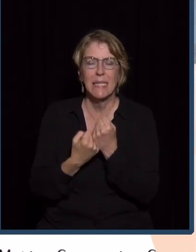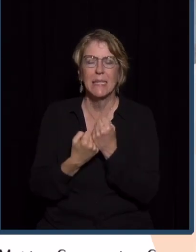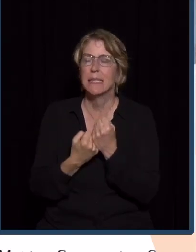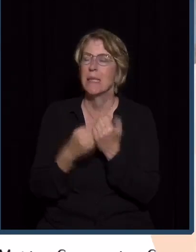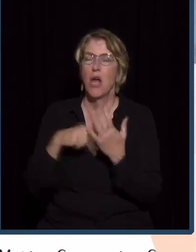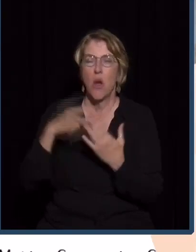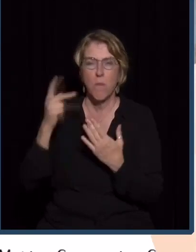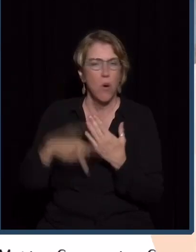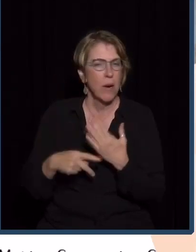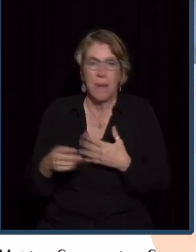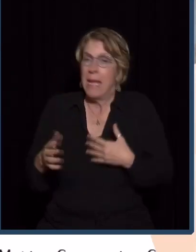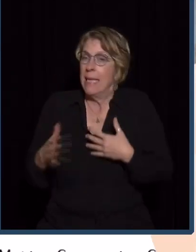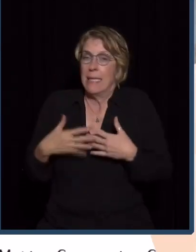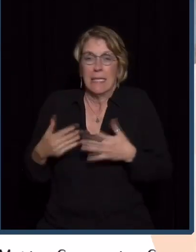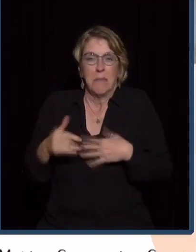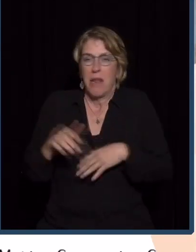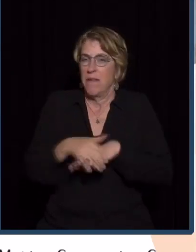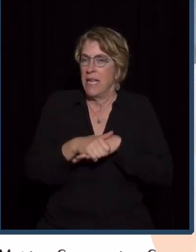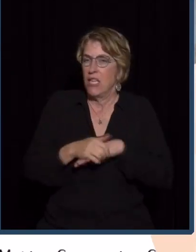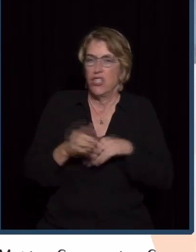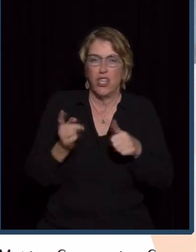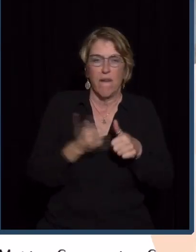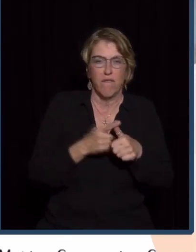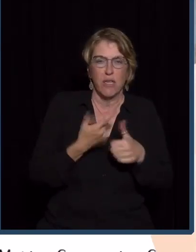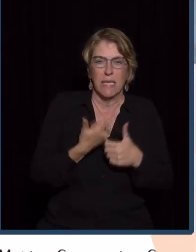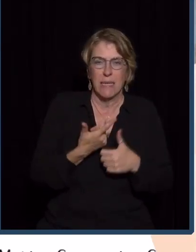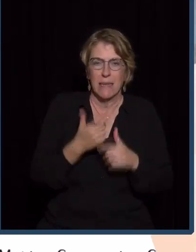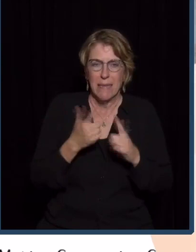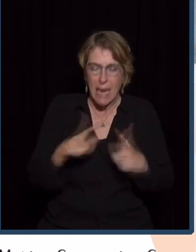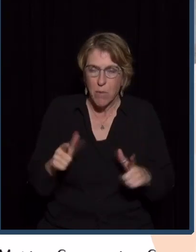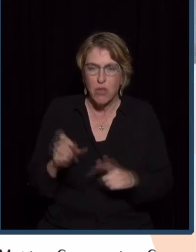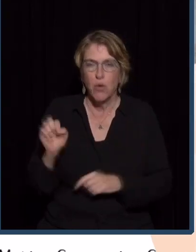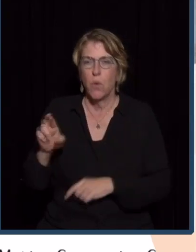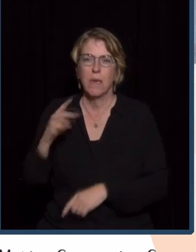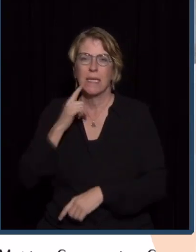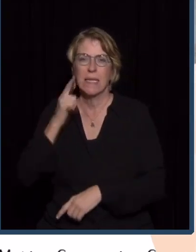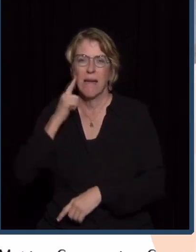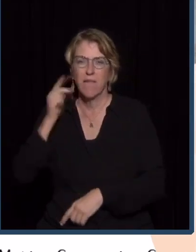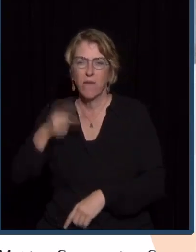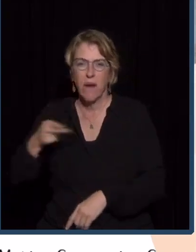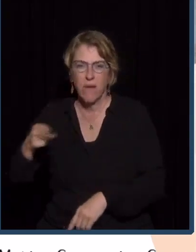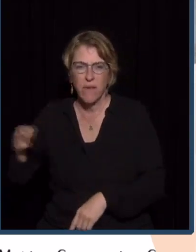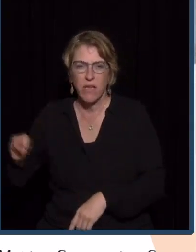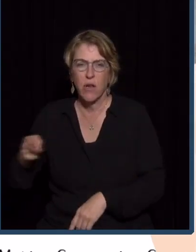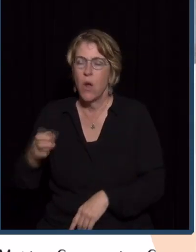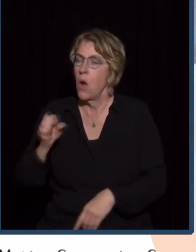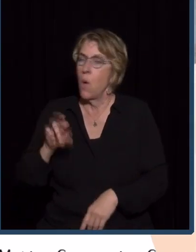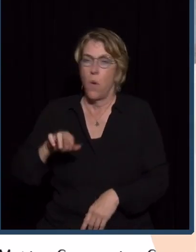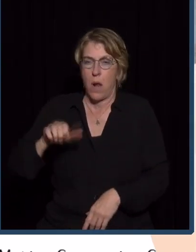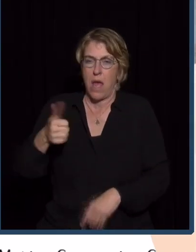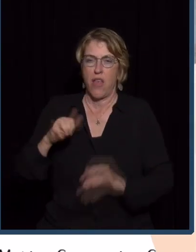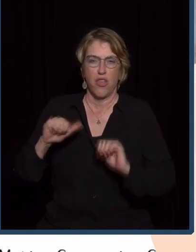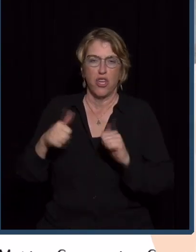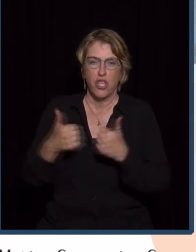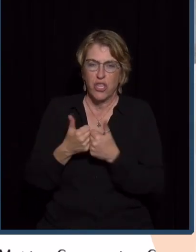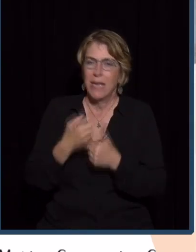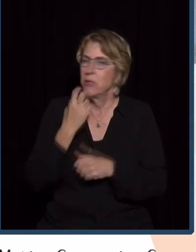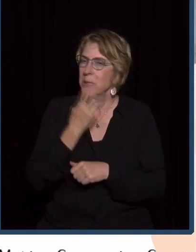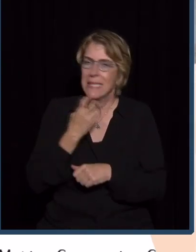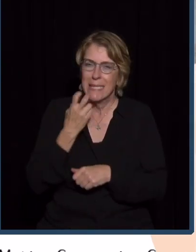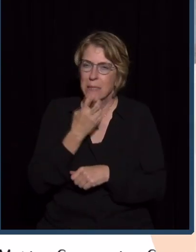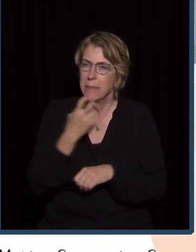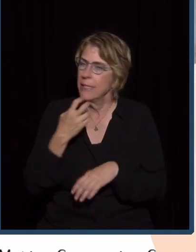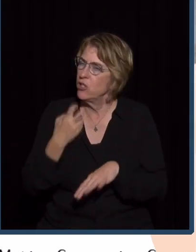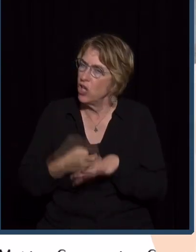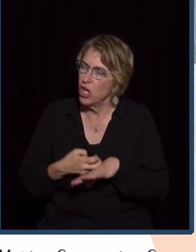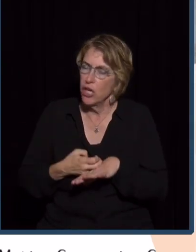your first language, or you are deaf or hard of hearing, or you have challenges that make speech difficult,